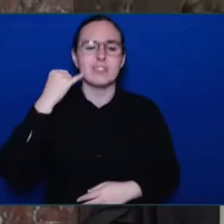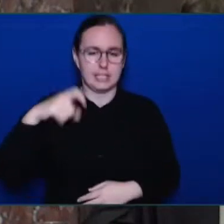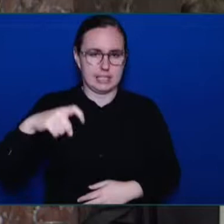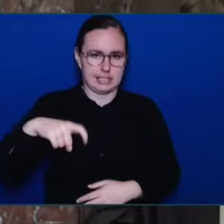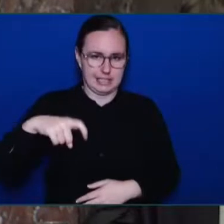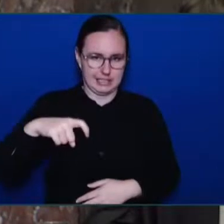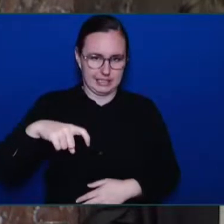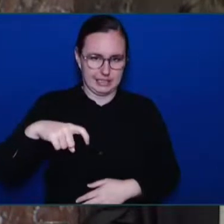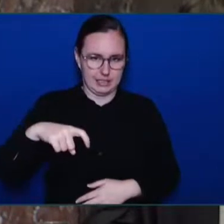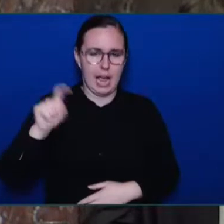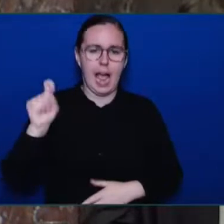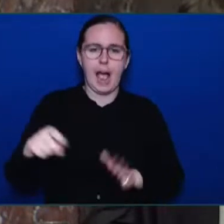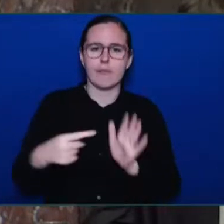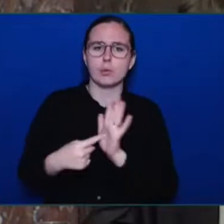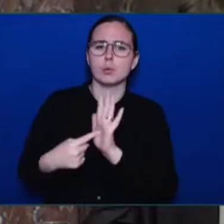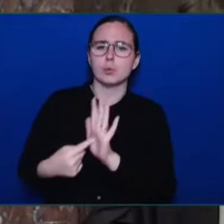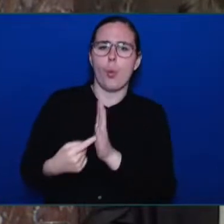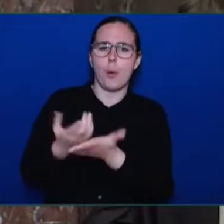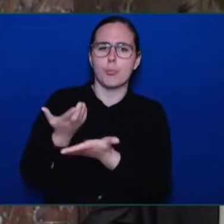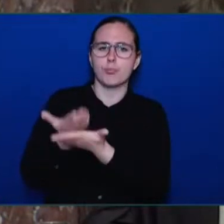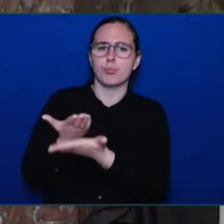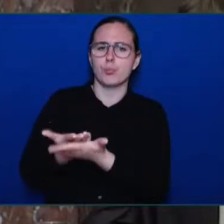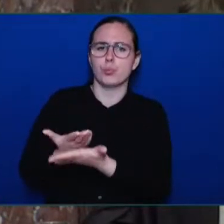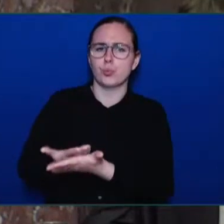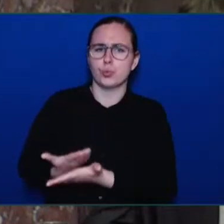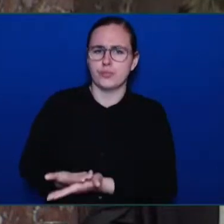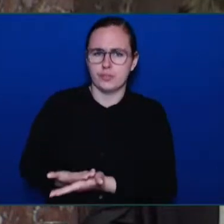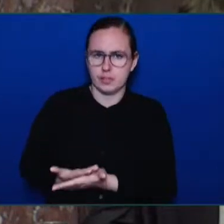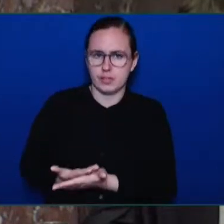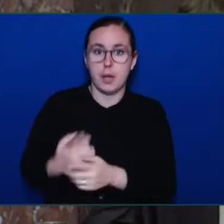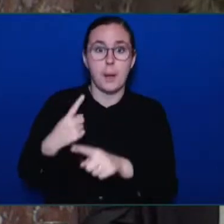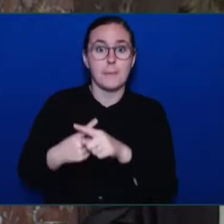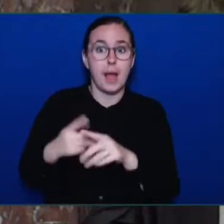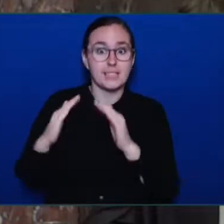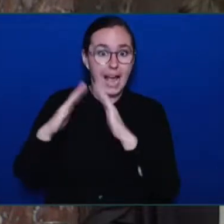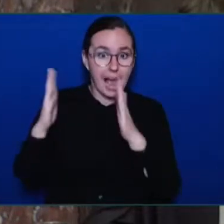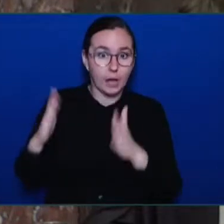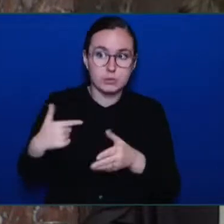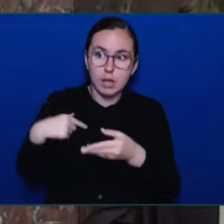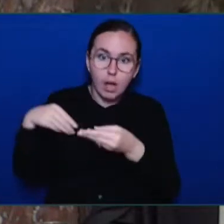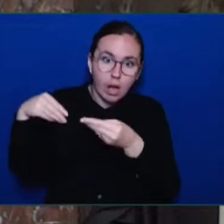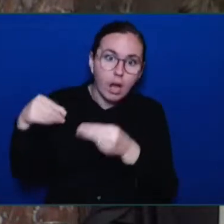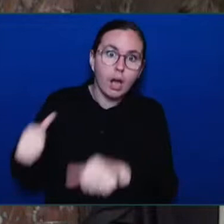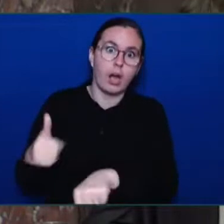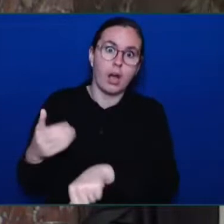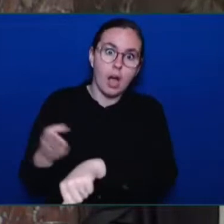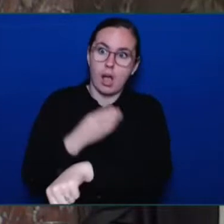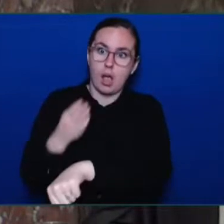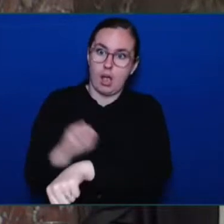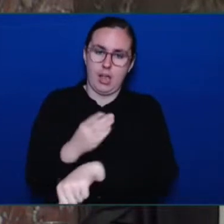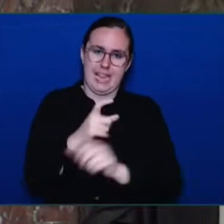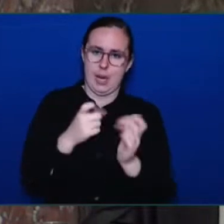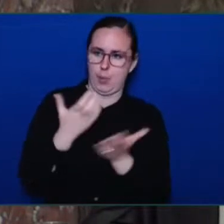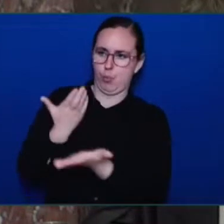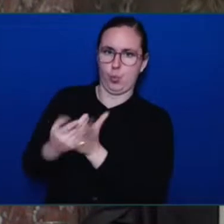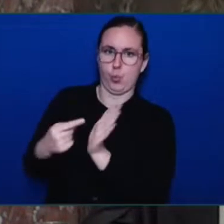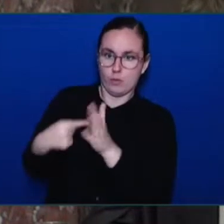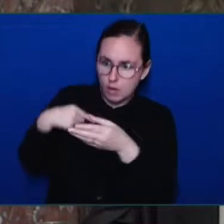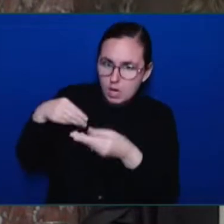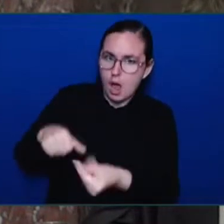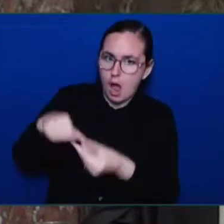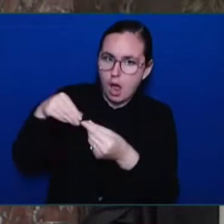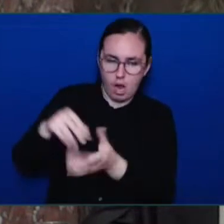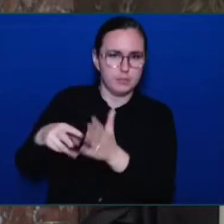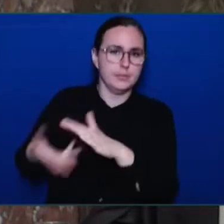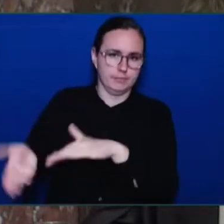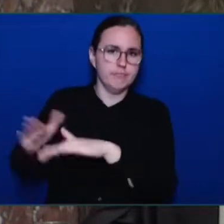remains habitable. Yet, notwithstanding that, we have, in the interest of housing affordability, attempted to provide